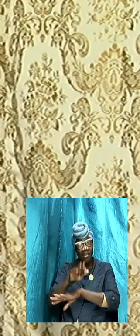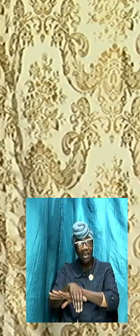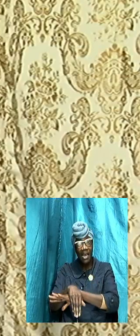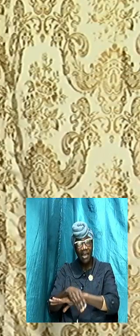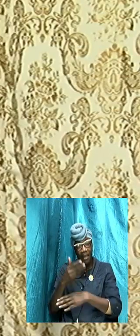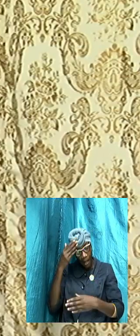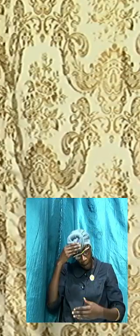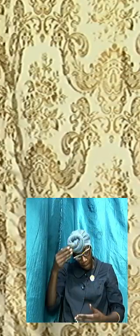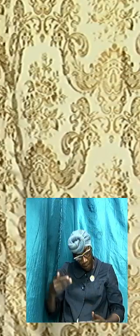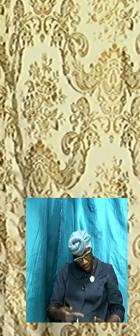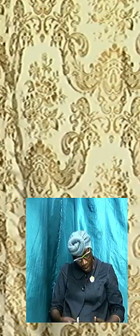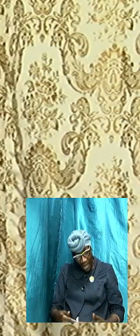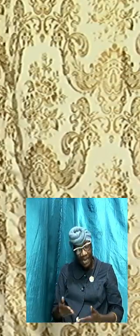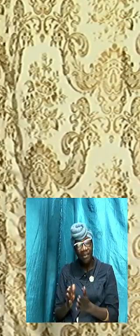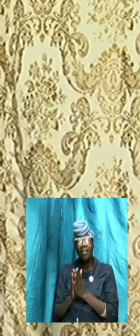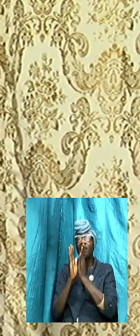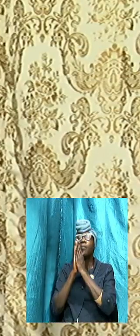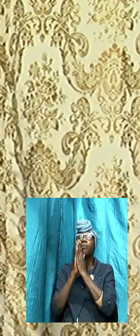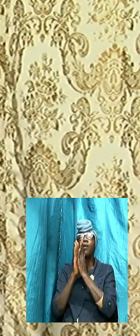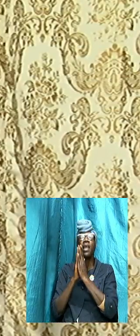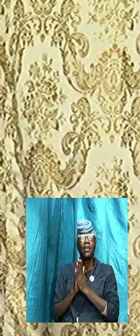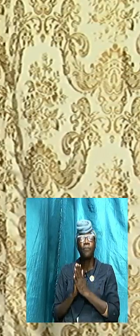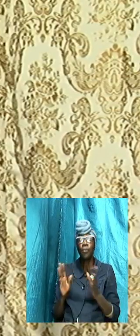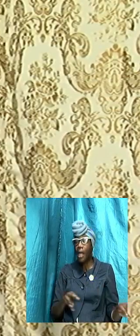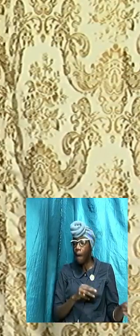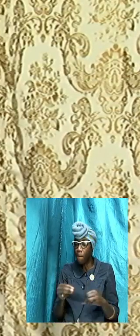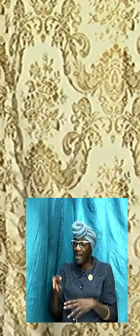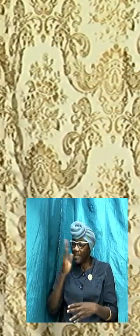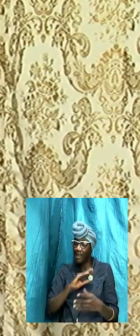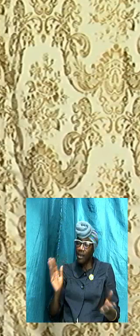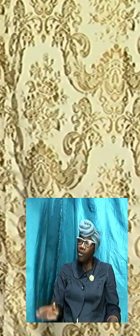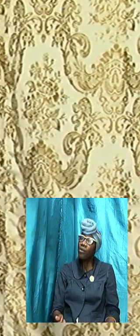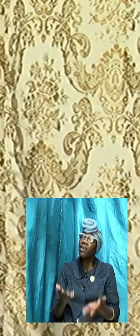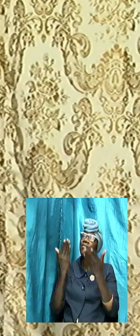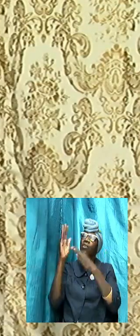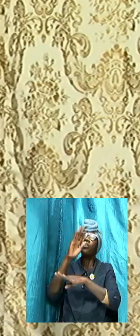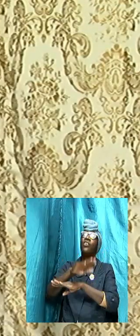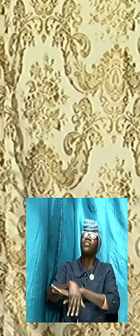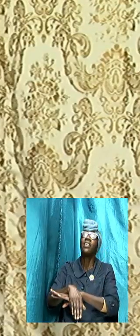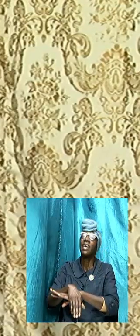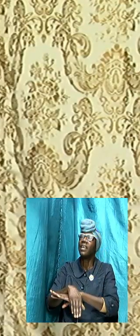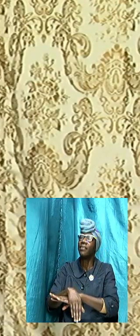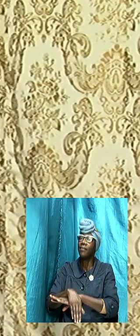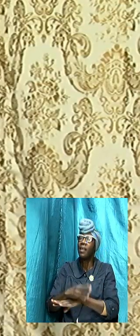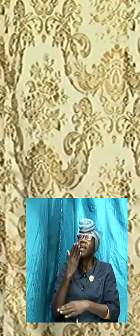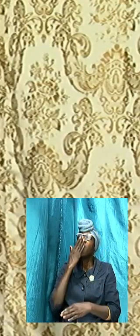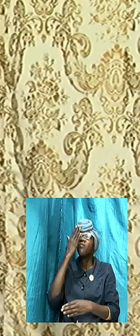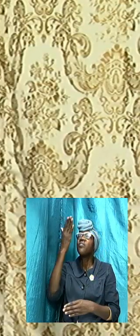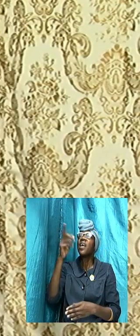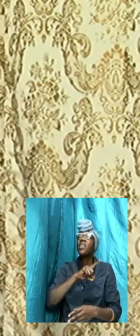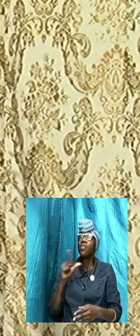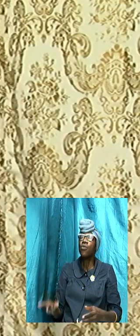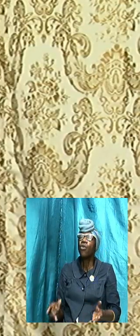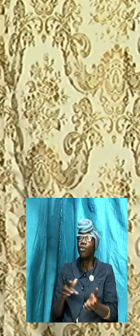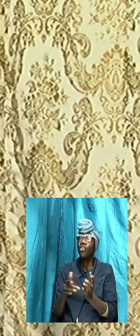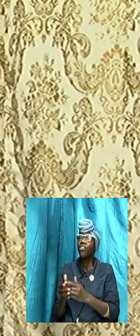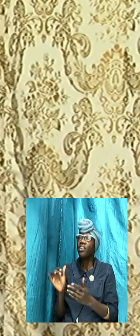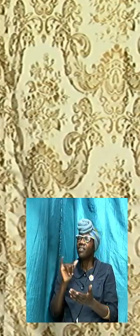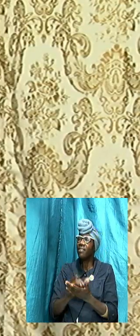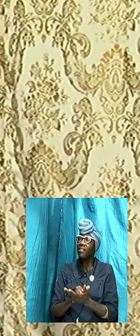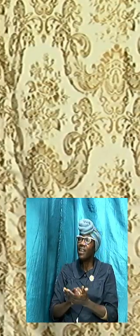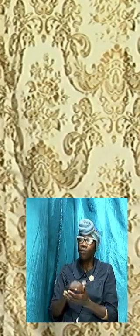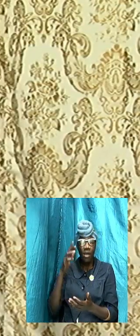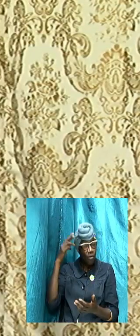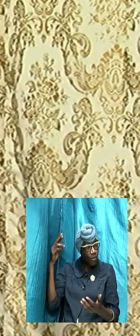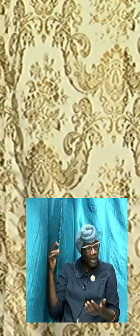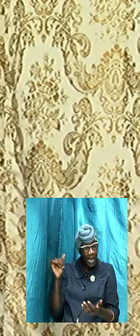Bow your heads tonight as we pray. Mighty God, we exalt you tonight. We thank you, Lord Jesus, that we